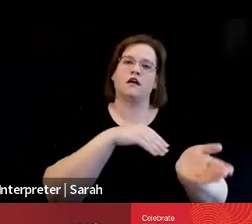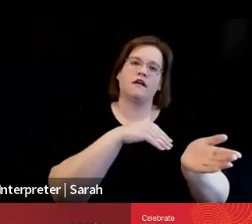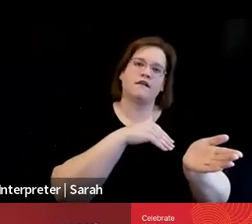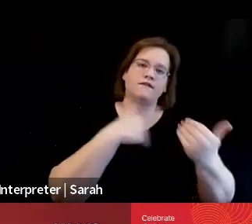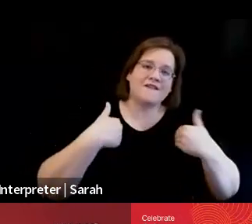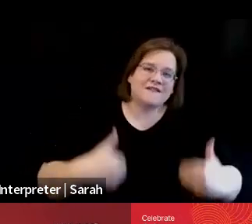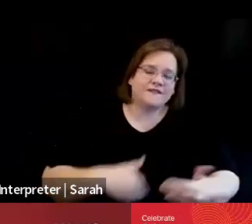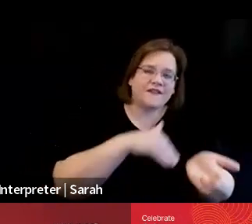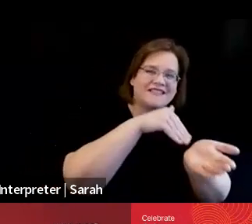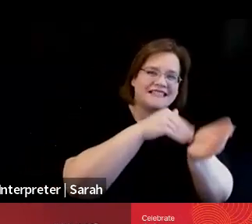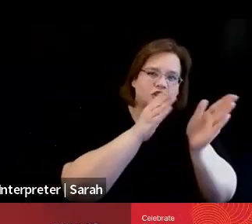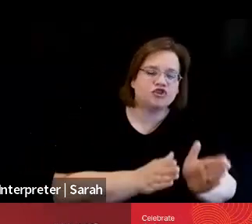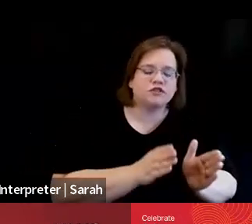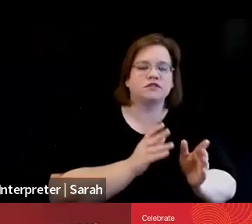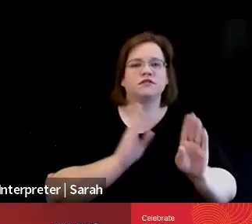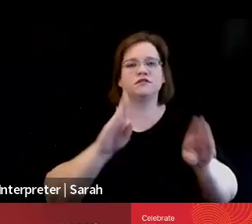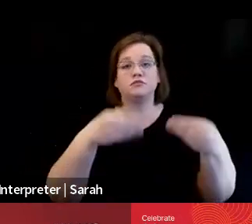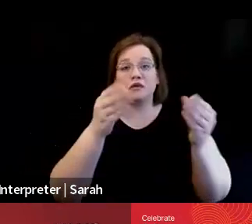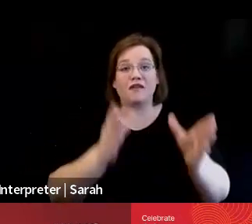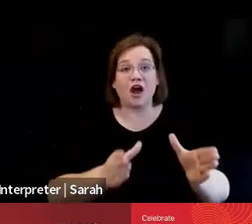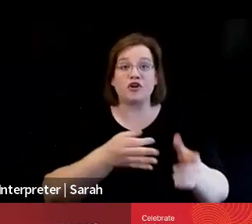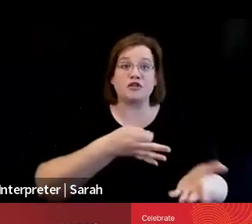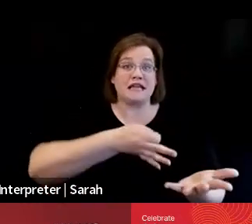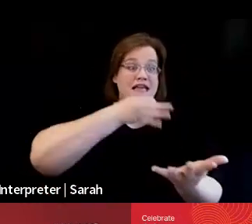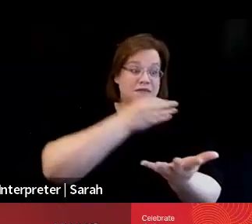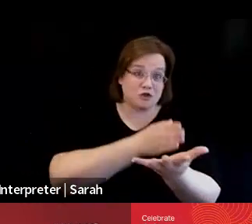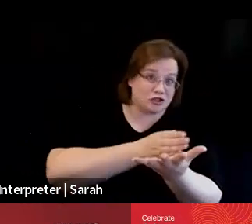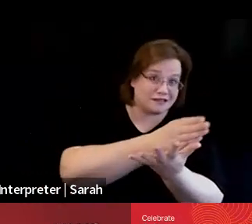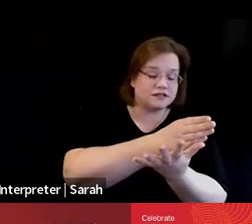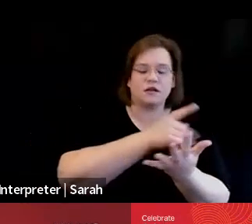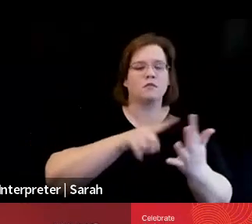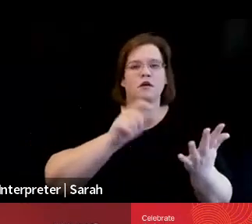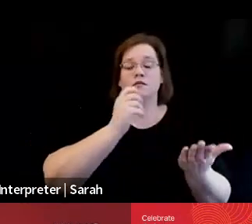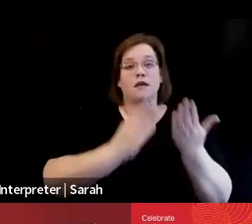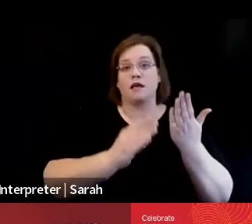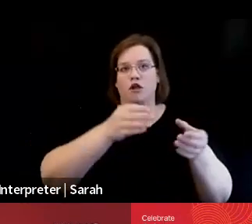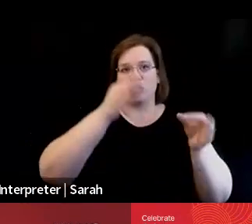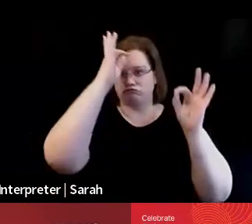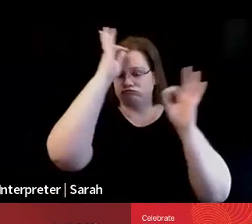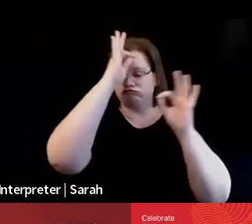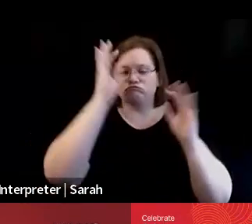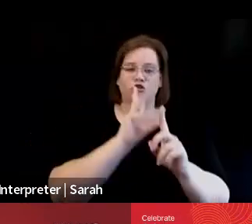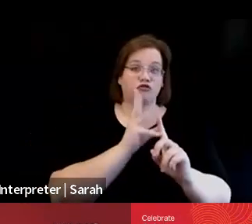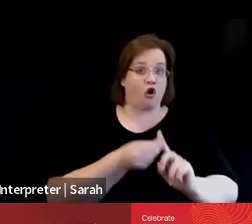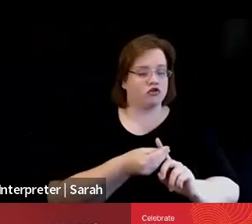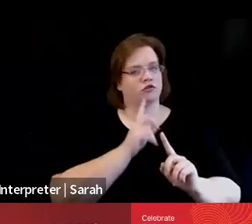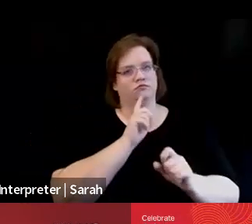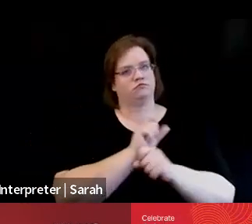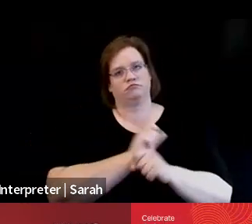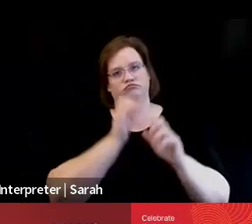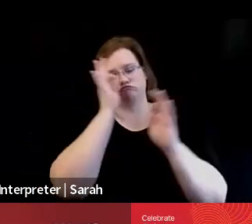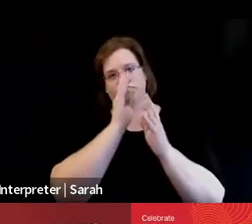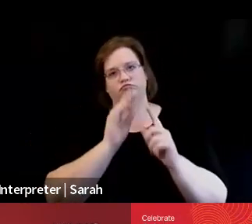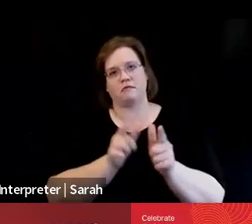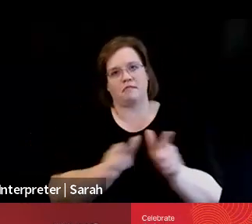providers are experts in certain areas, but they're not necessarily experts in kind of the culture that the patients are coming from, and definitely not the language that they're